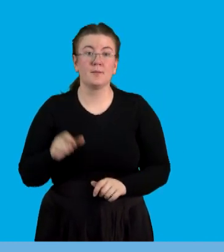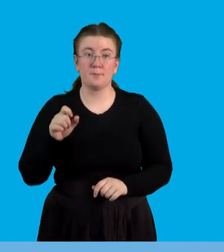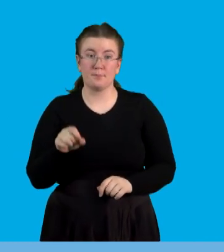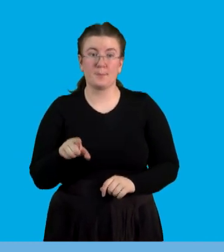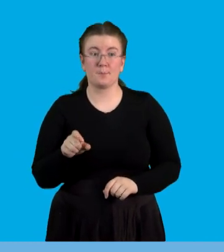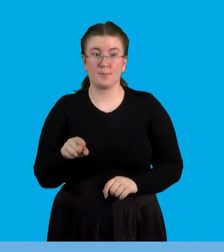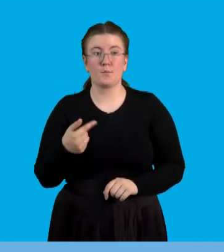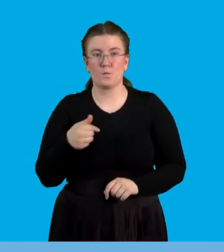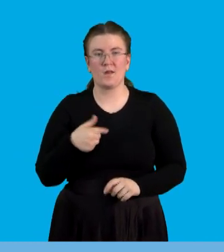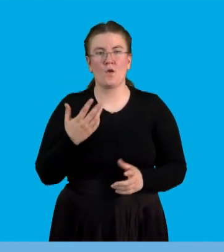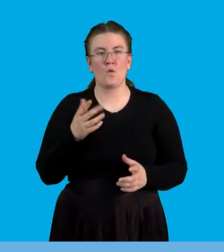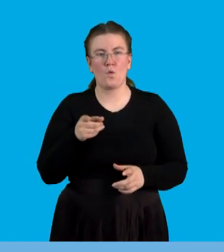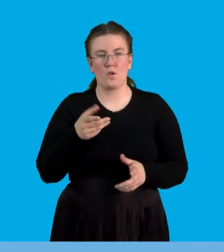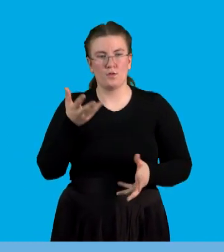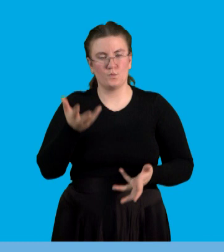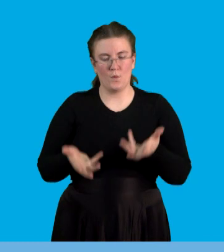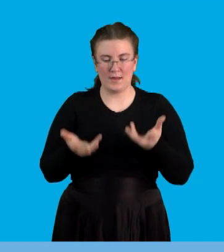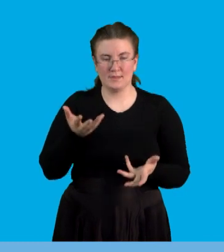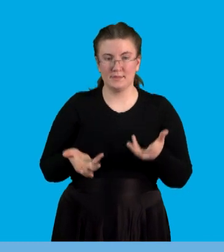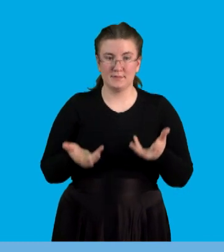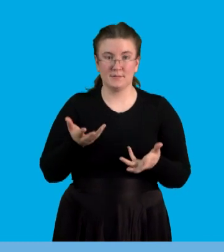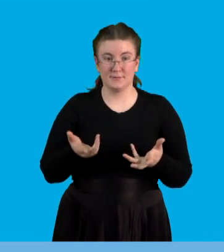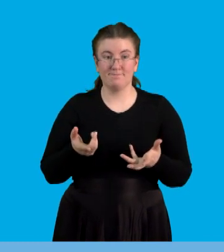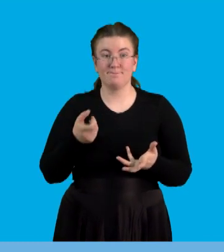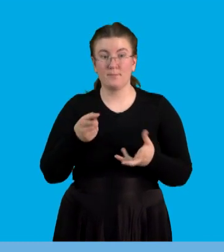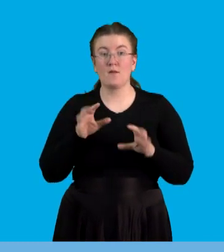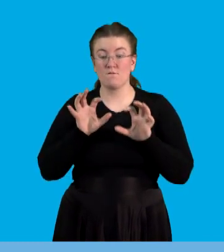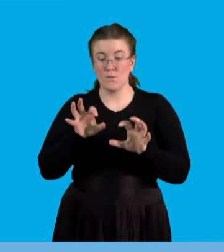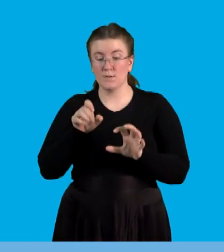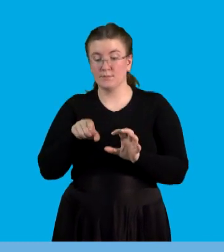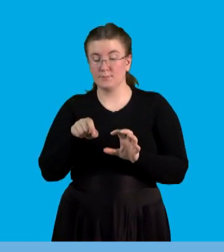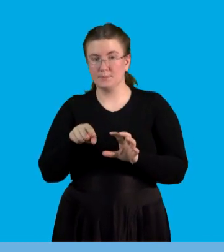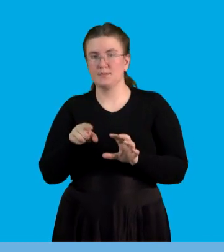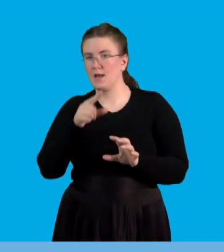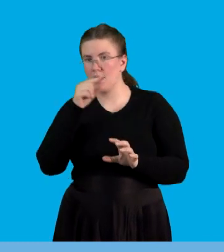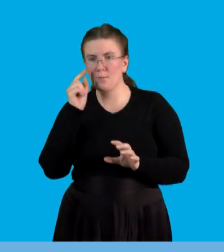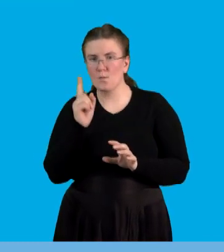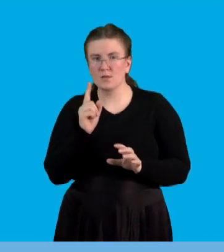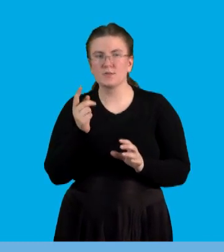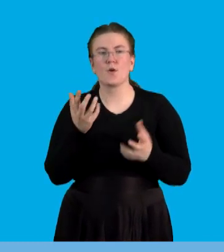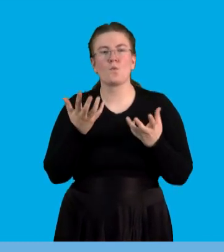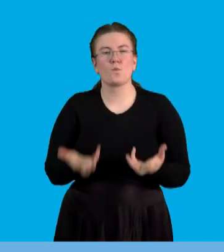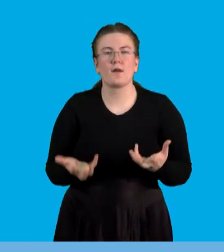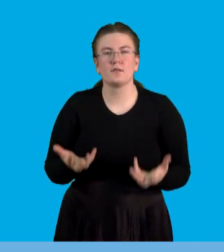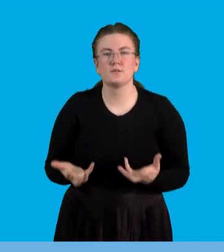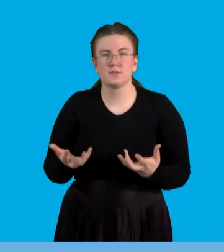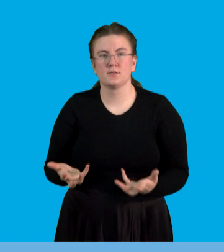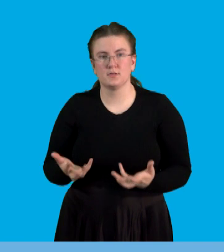is exerted on an object that is on or near the surface of the Earth, this force is going to be called weight.